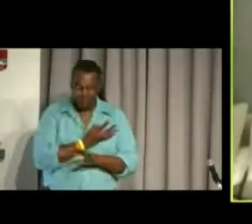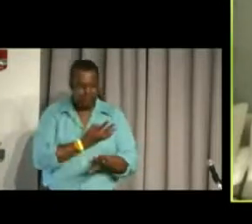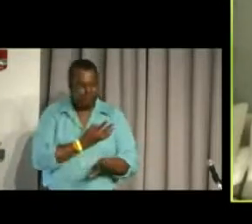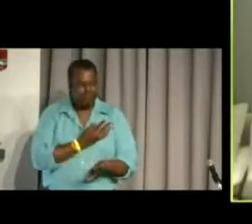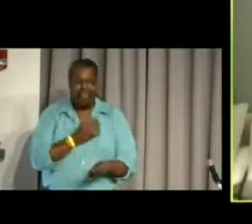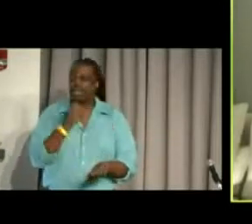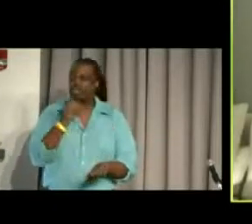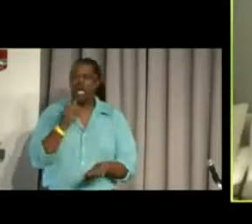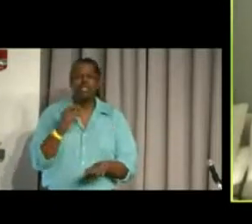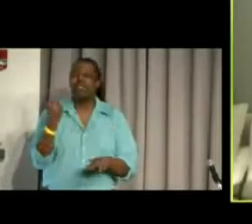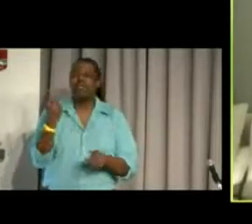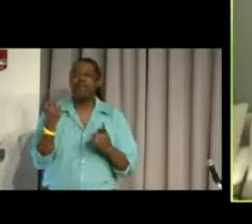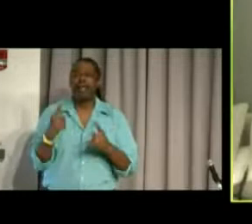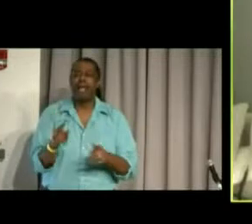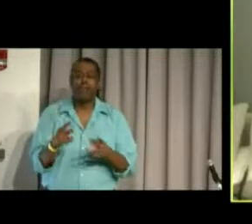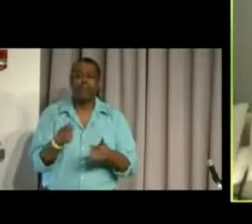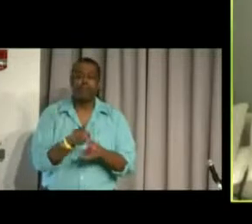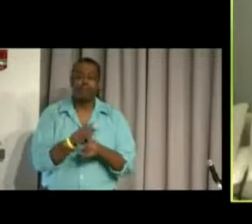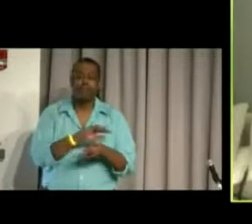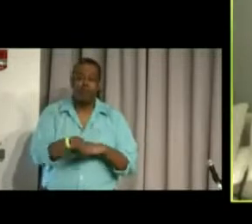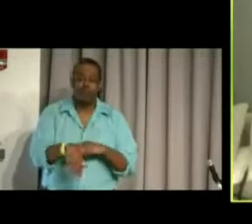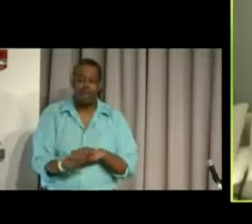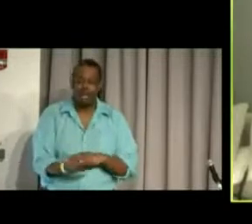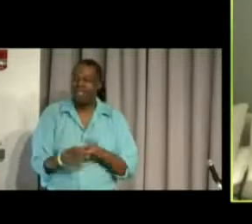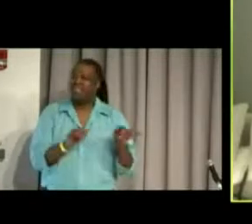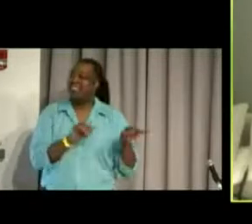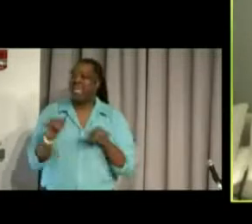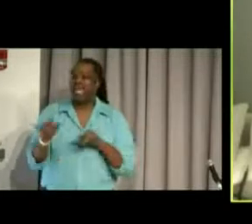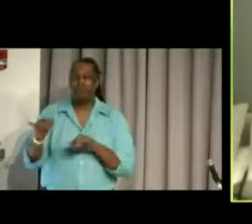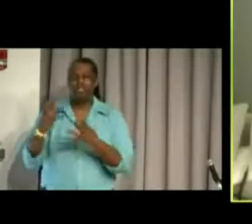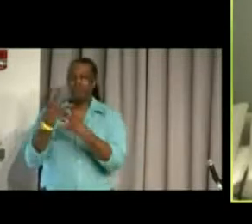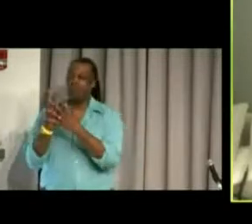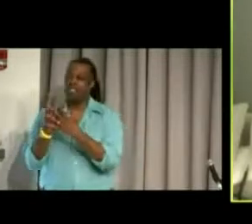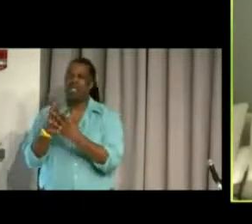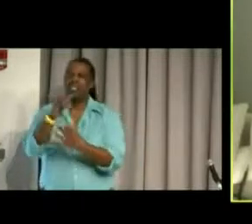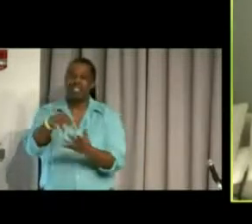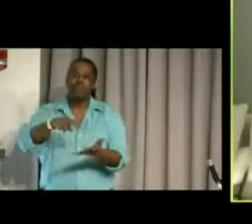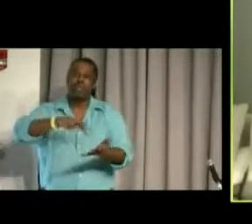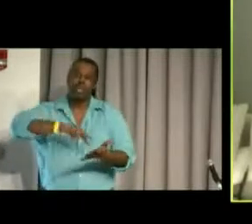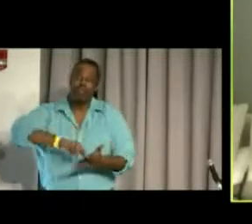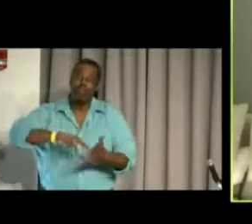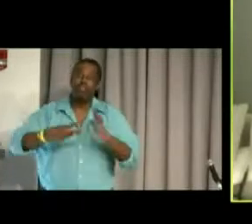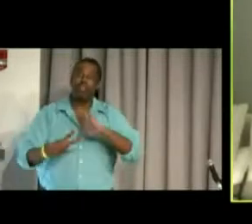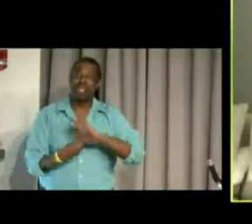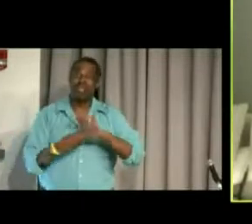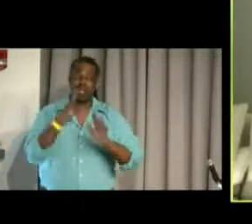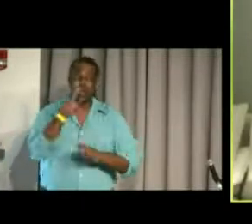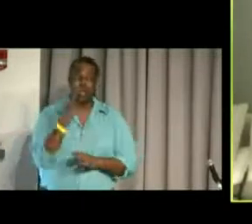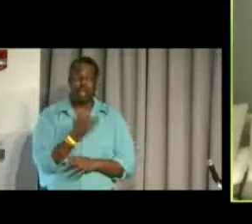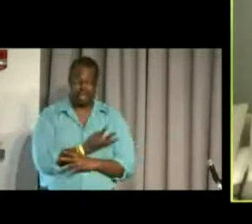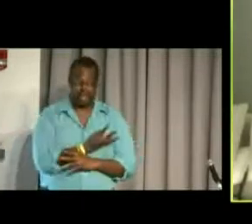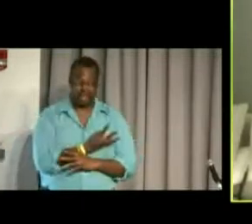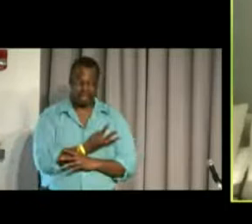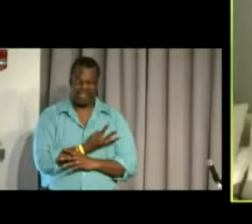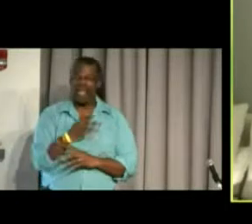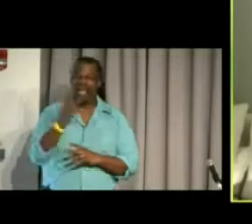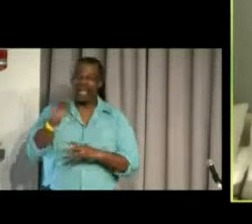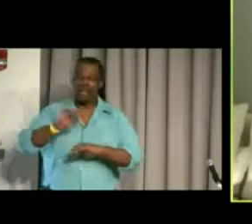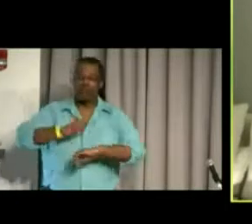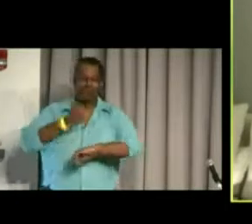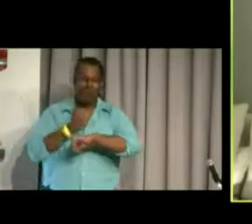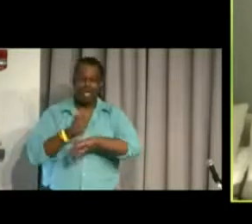came overnight. Just like in the prisons, it was a neglect that was intentional. It was a neglect that was based on the